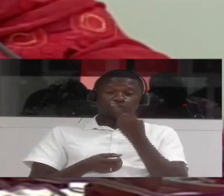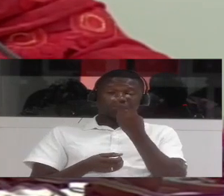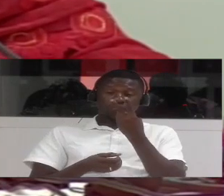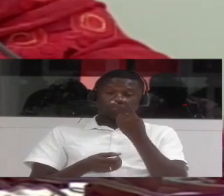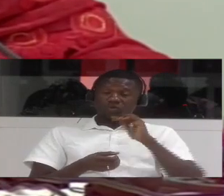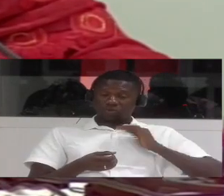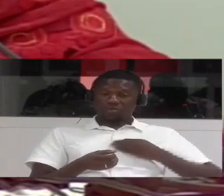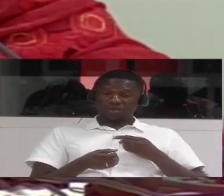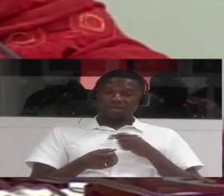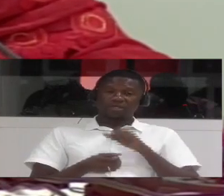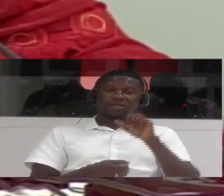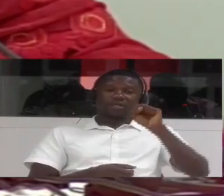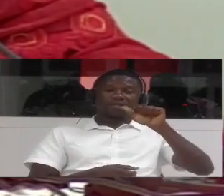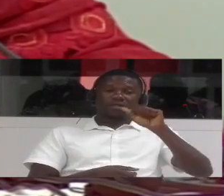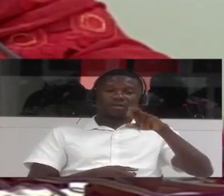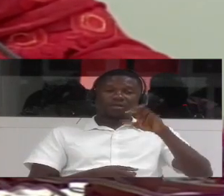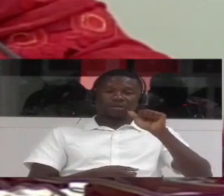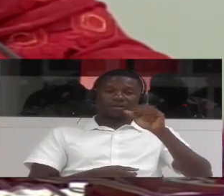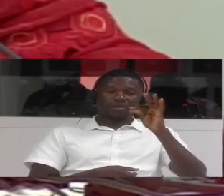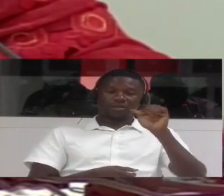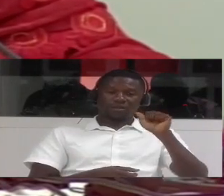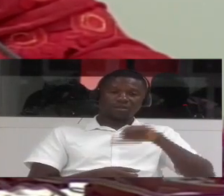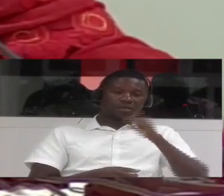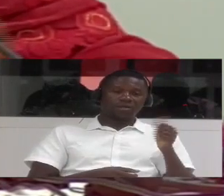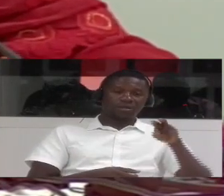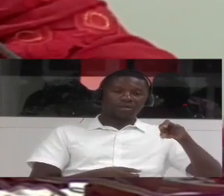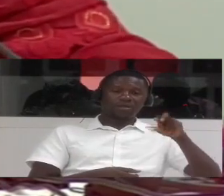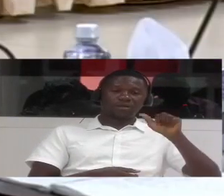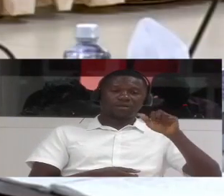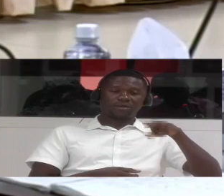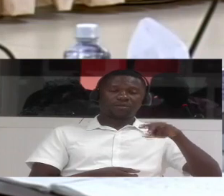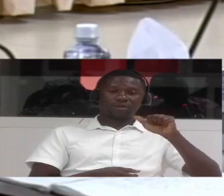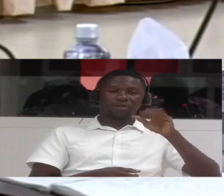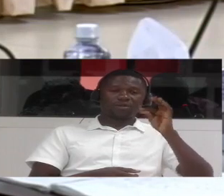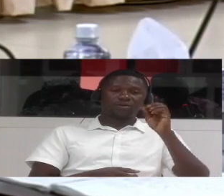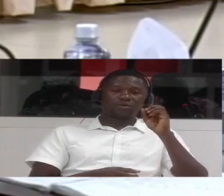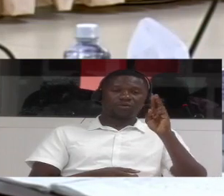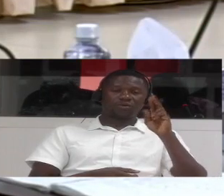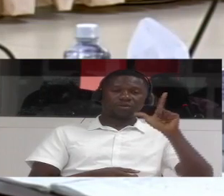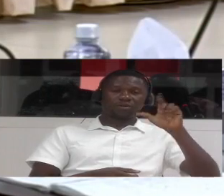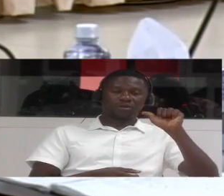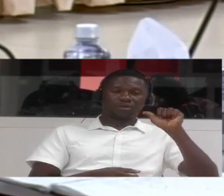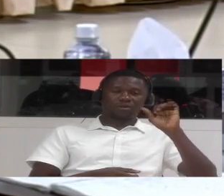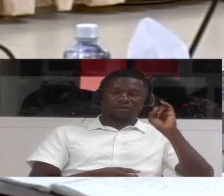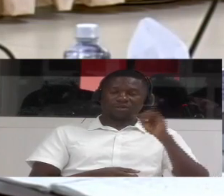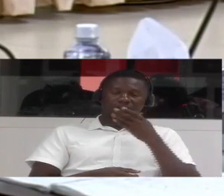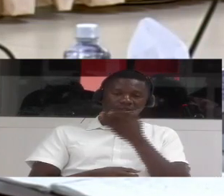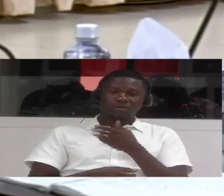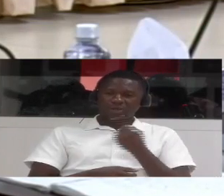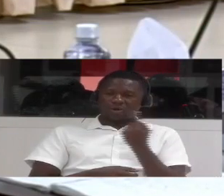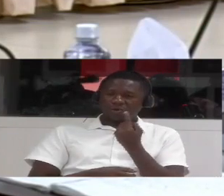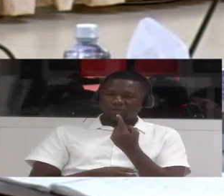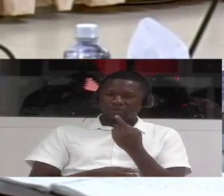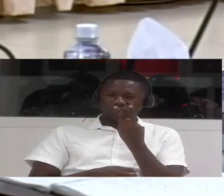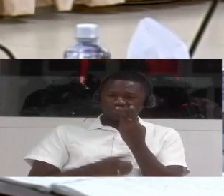Sarata and Ramatulai. Were there any other women, or were these the only two women who